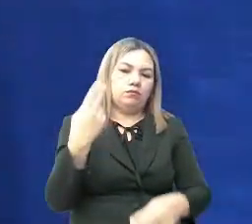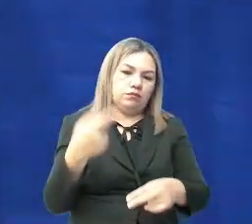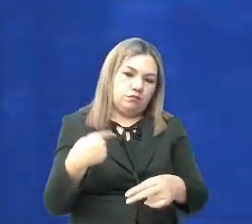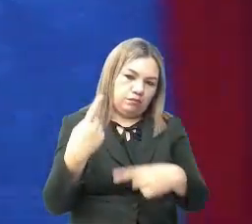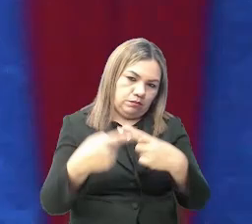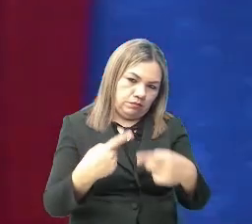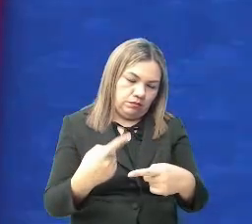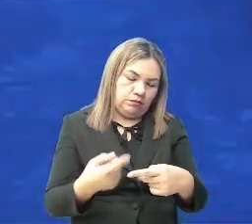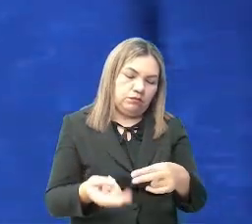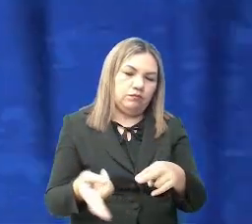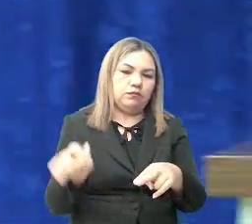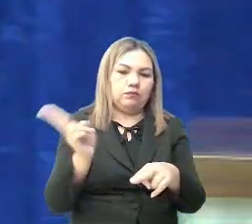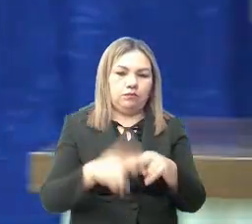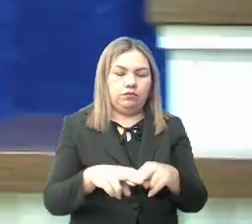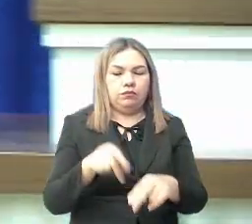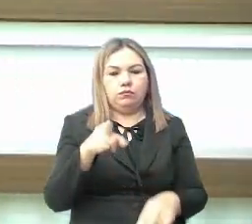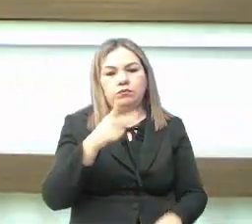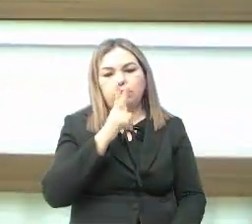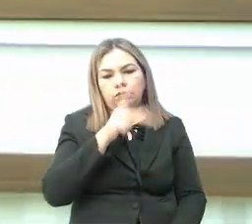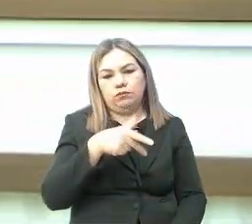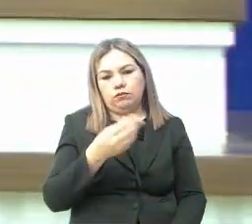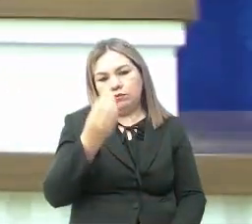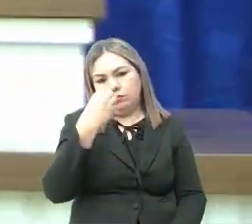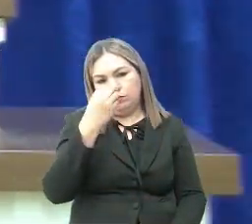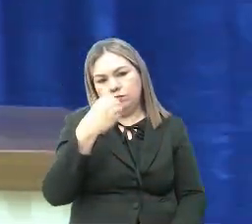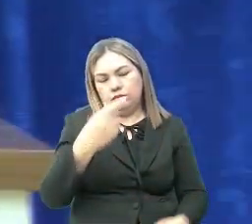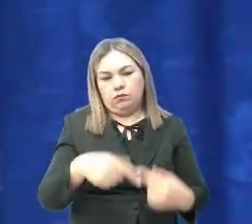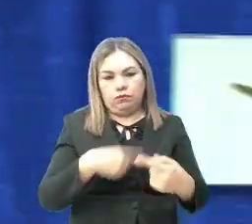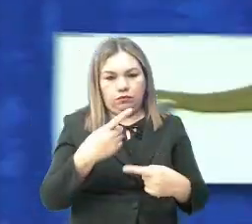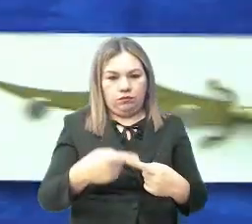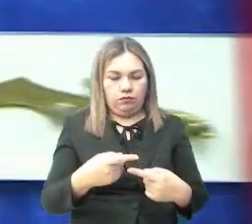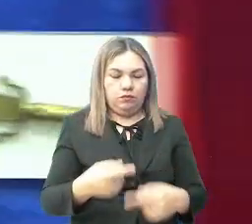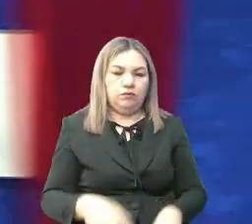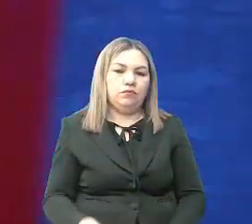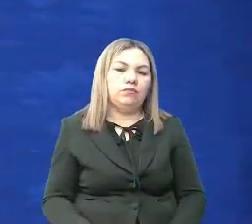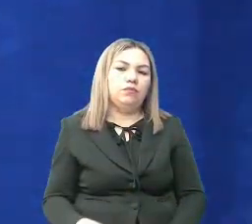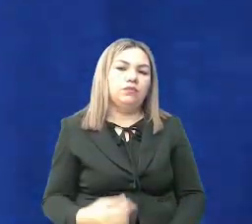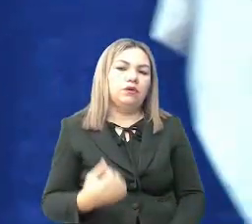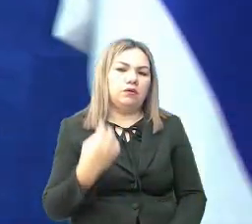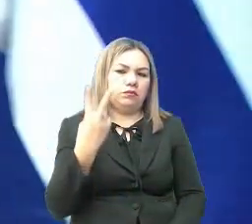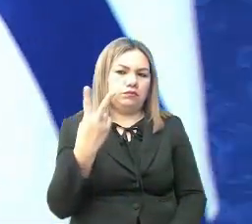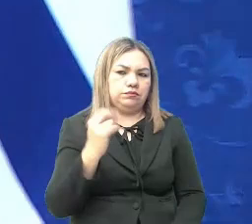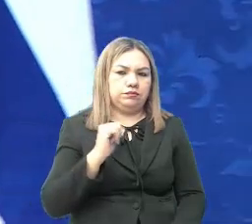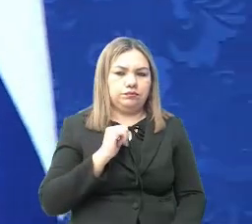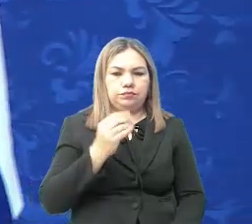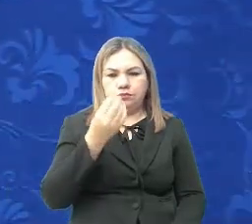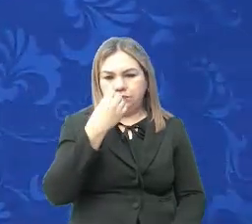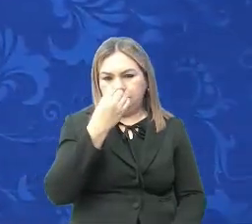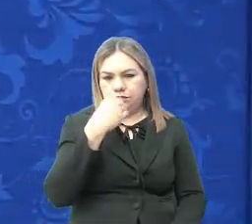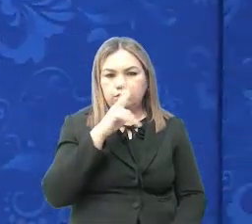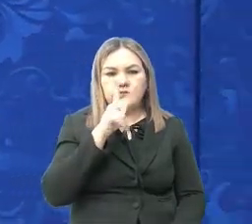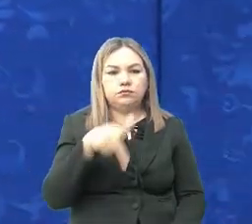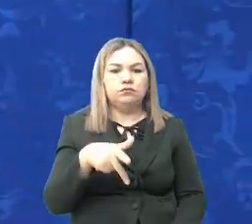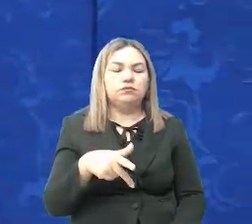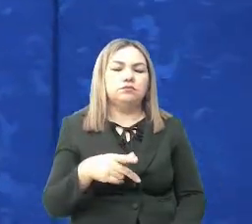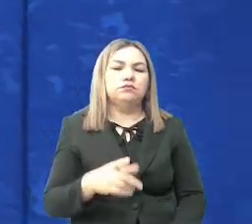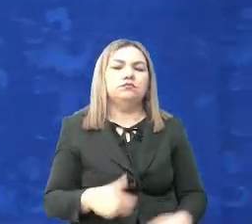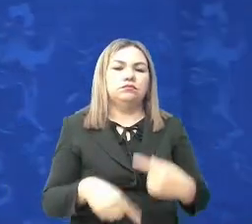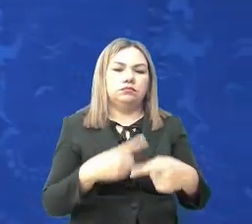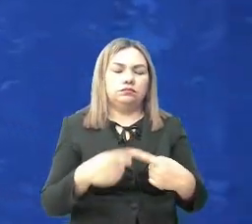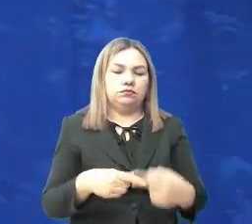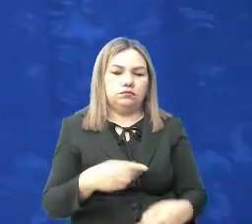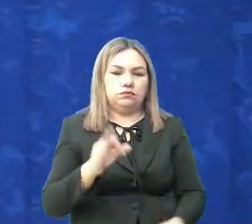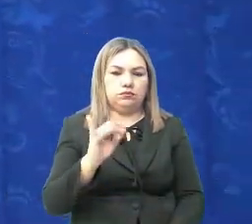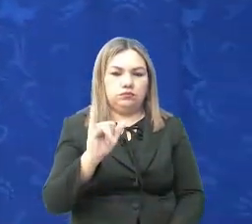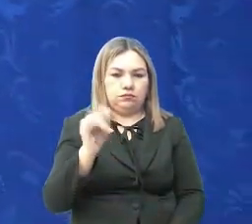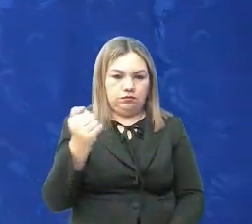killed your child, and we will eat it today, and tomorrow I killed my child, and we were going to eat it tomorrow. And it says that